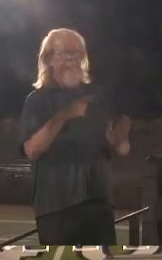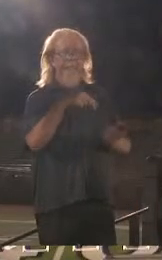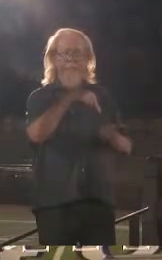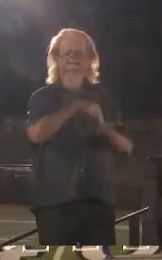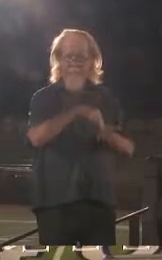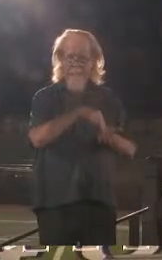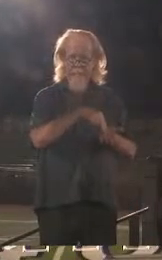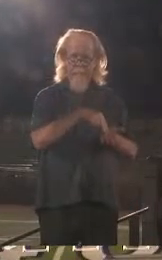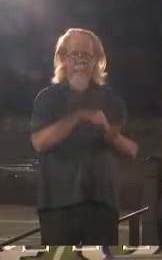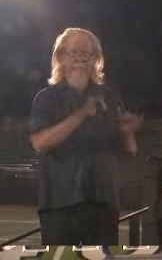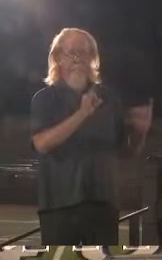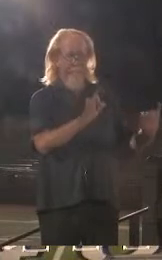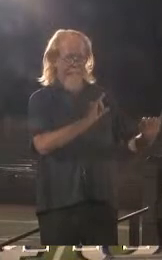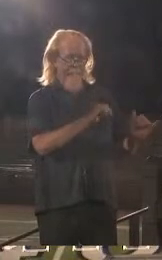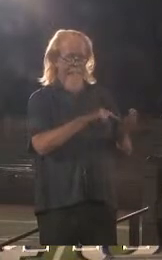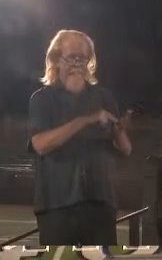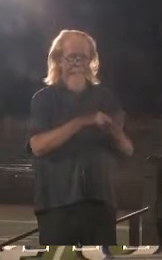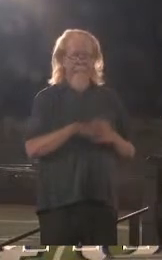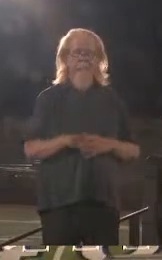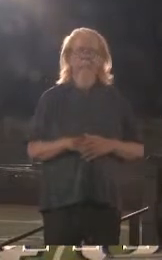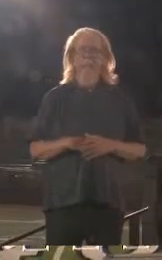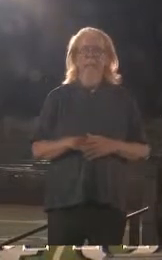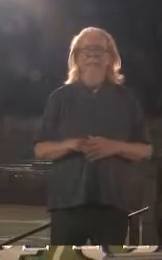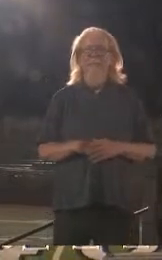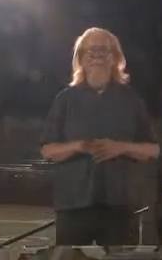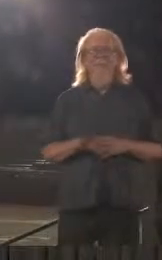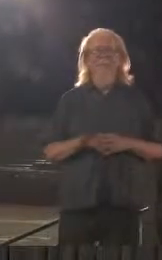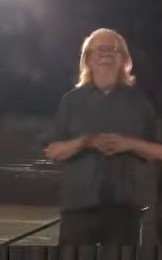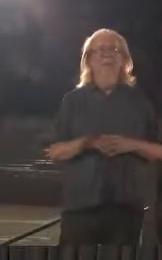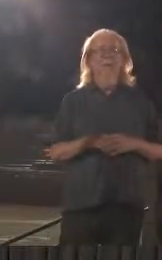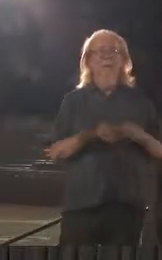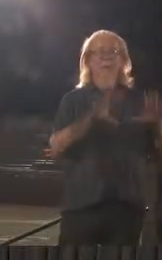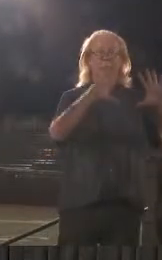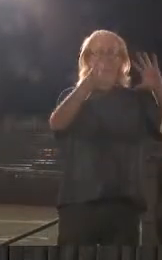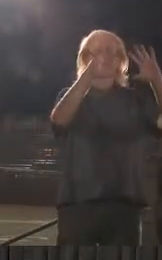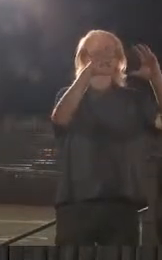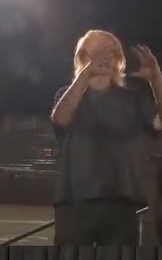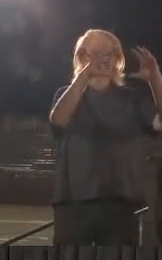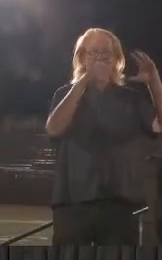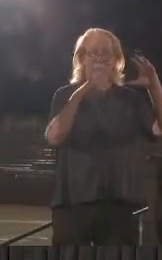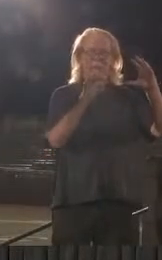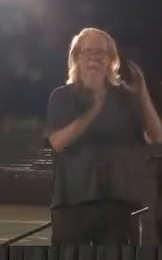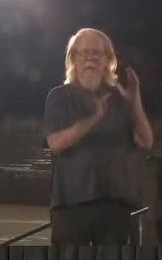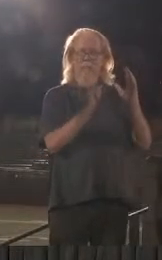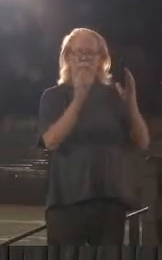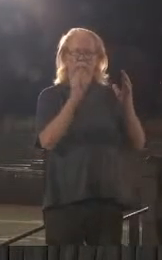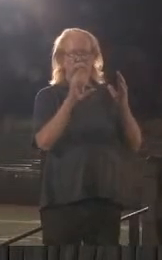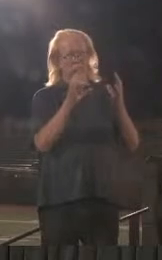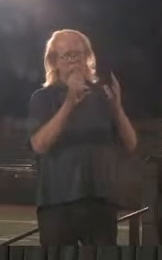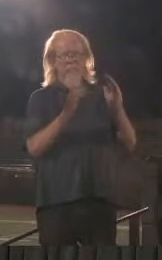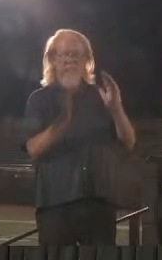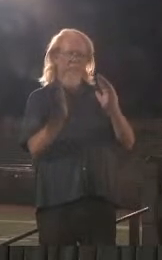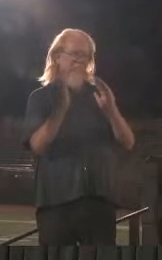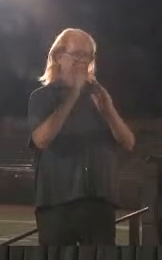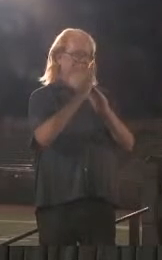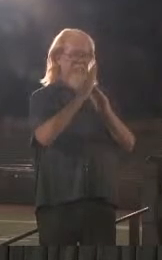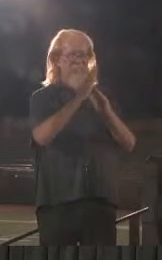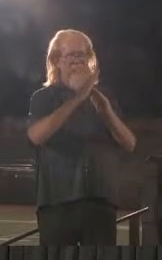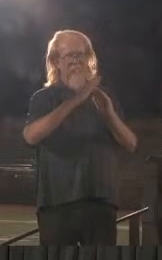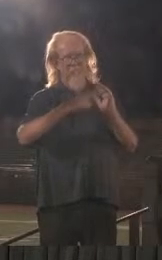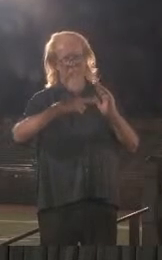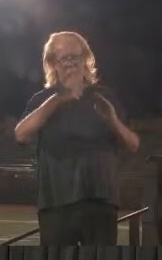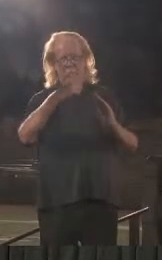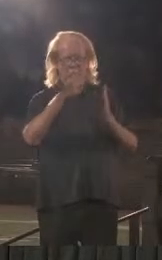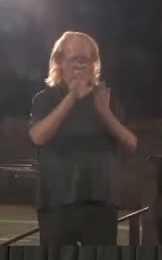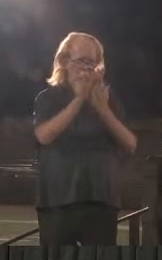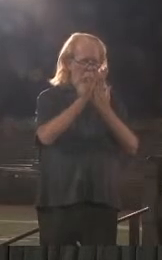Thank you, please stay standing. In addition to recognizing our students graduating with the highest academic